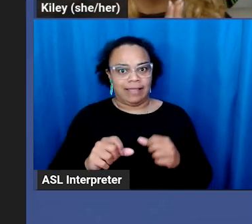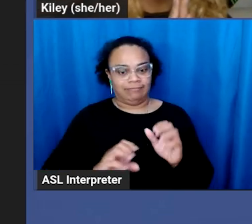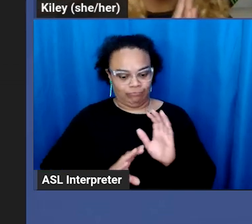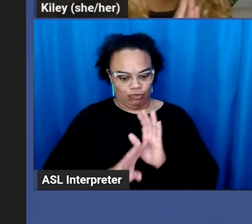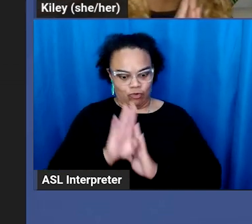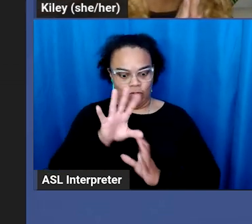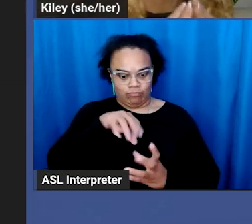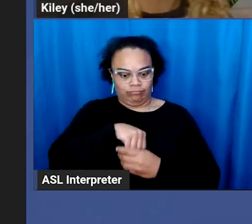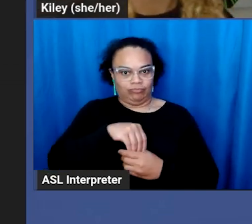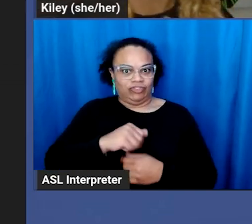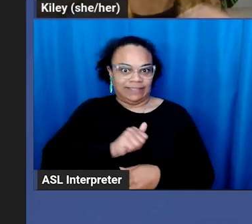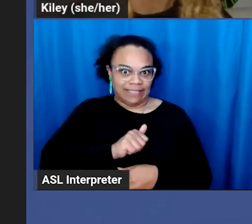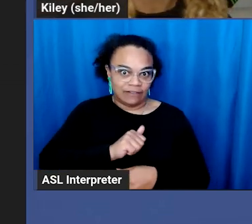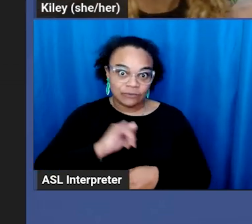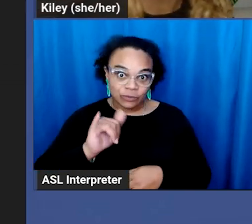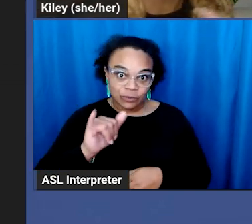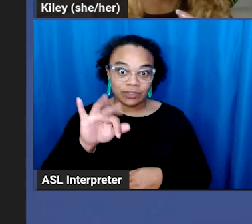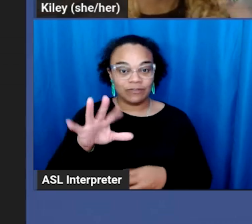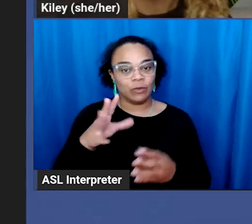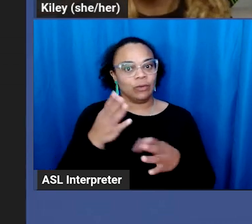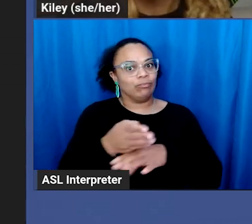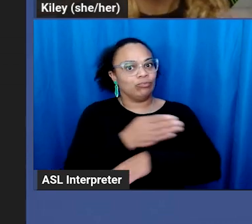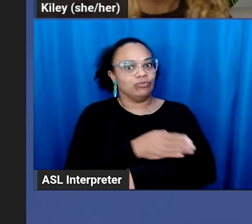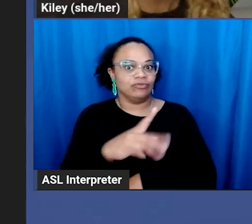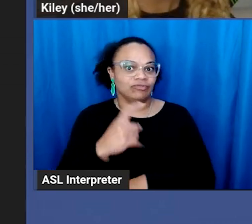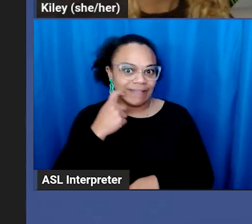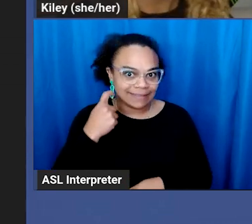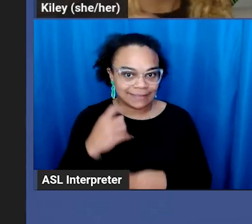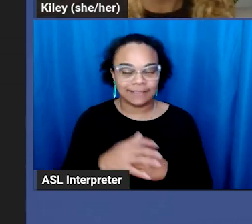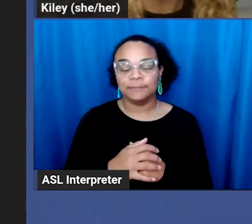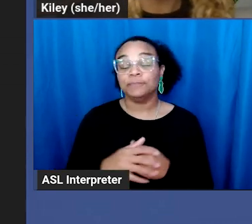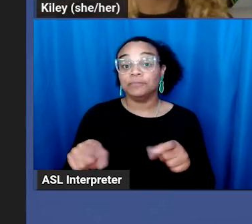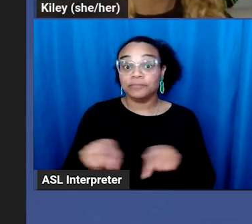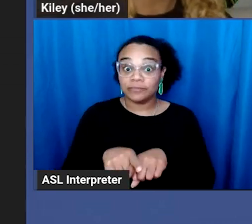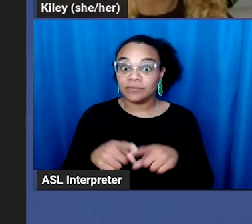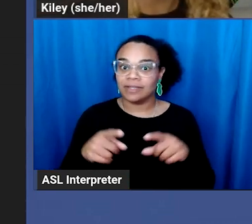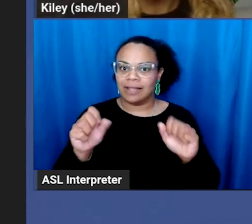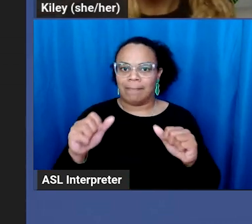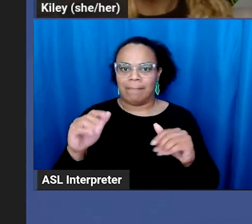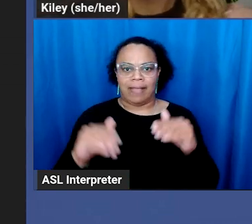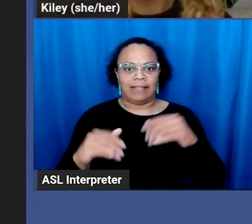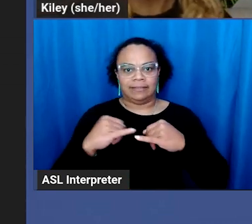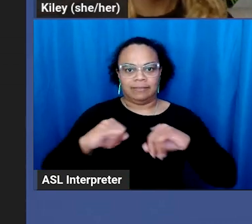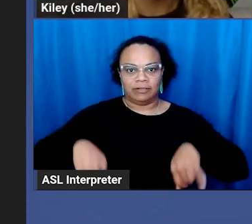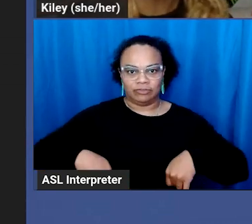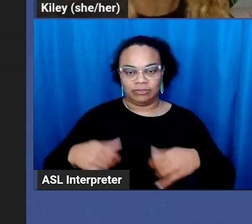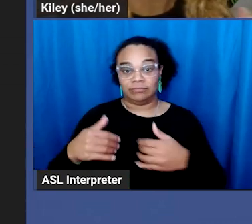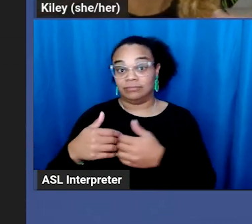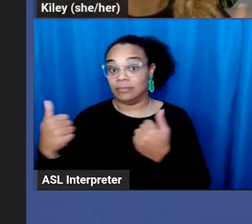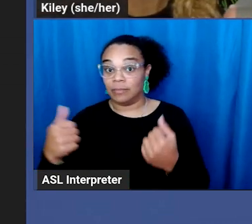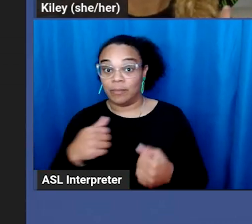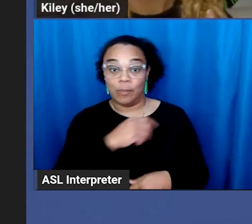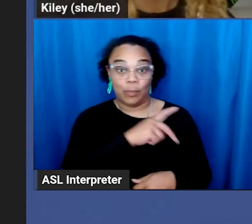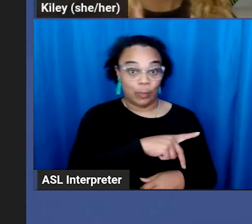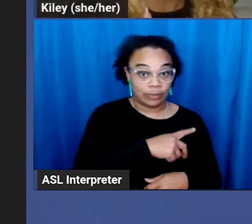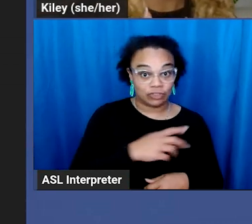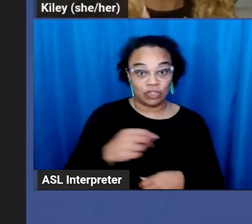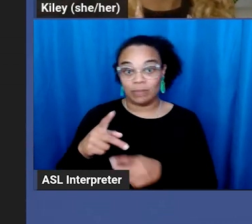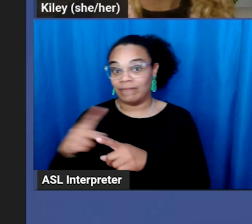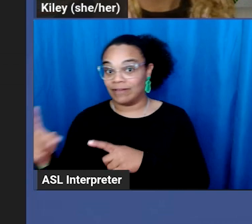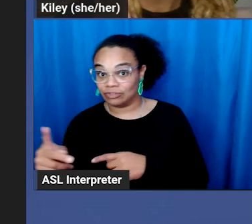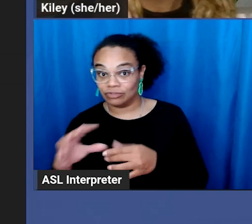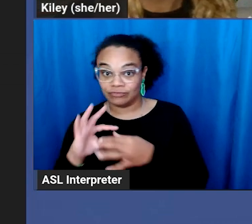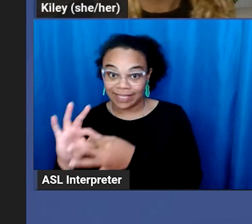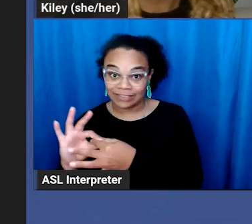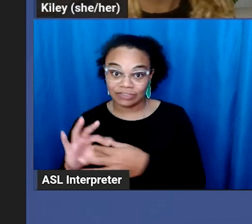your jealousy. And then of course, balancing your boundaries, separating your personal and professional relationships,